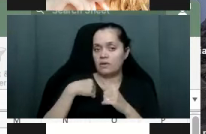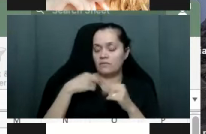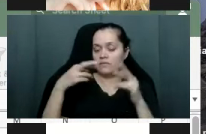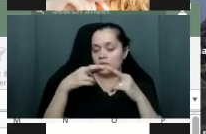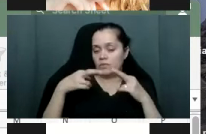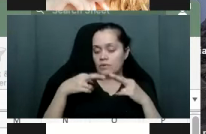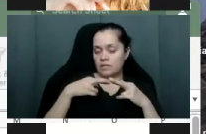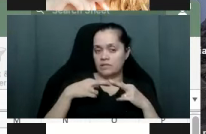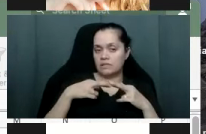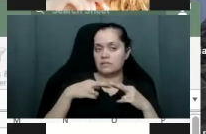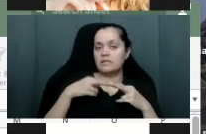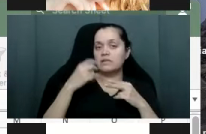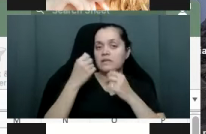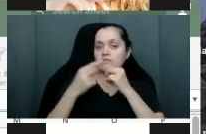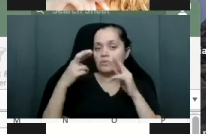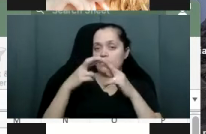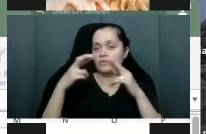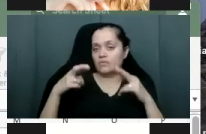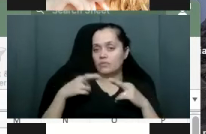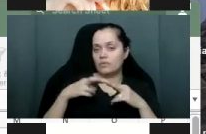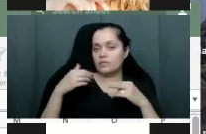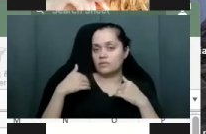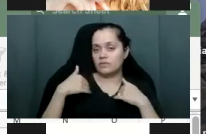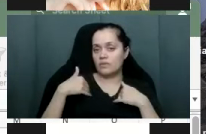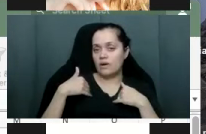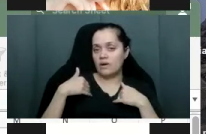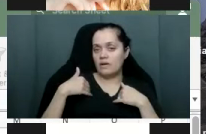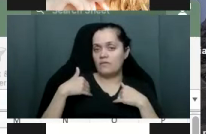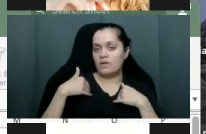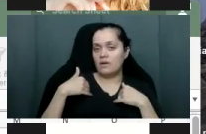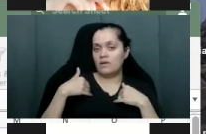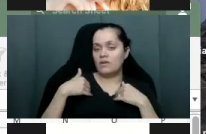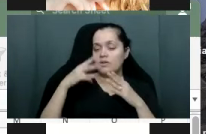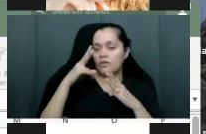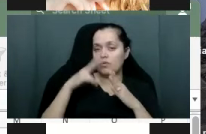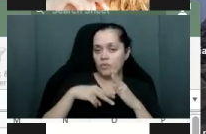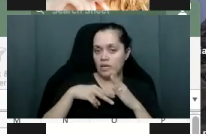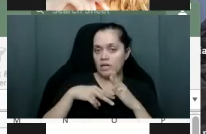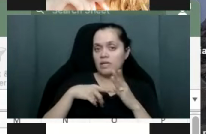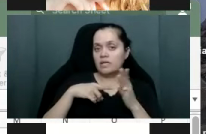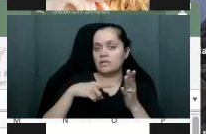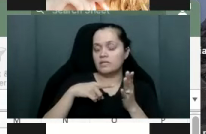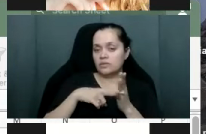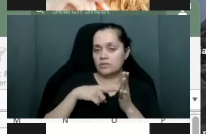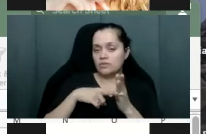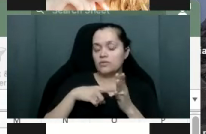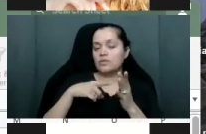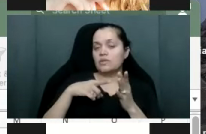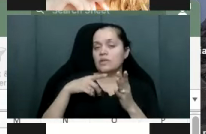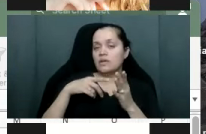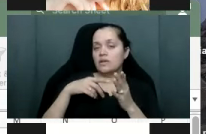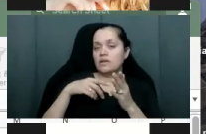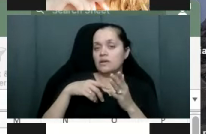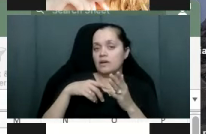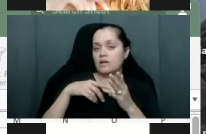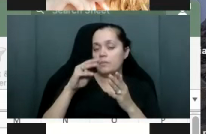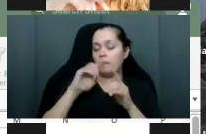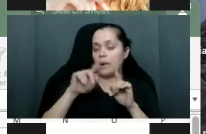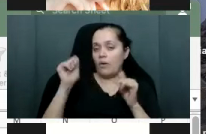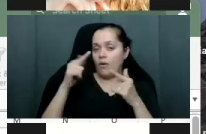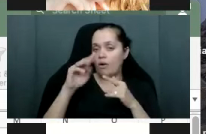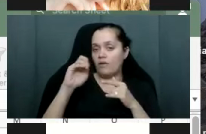regions. Each of the regions you have, of course, your readings to do, your chapters to do, but there is a map quiz.